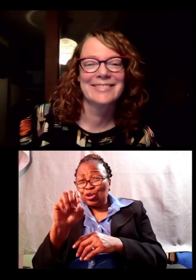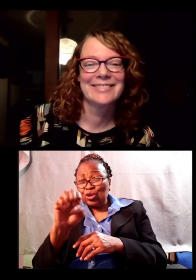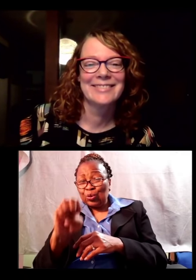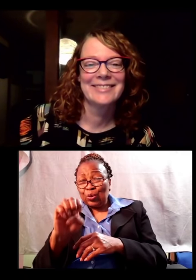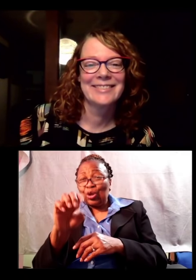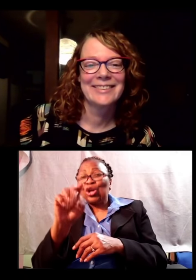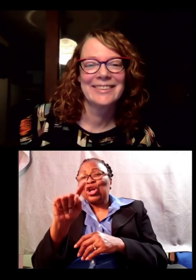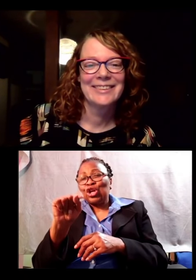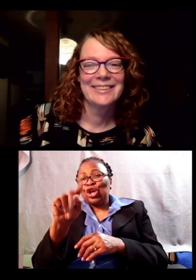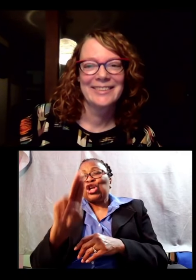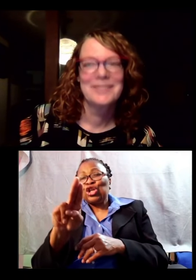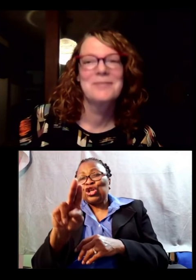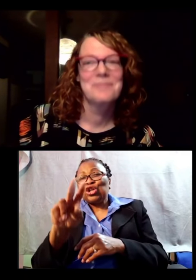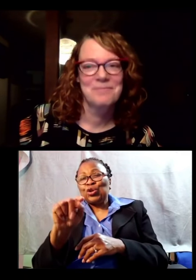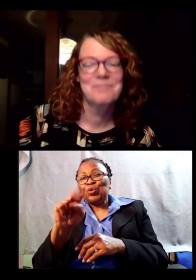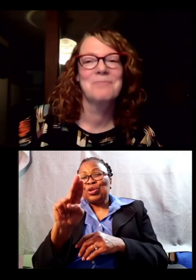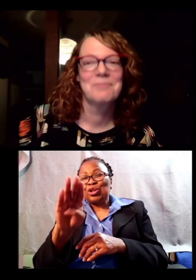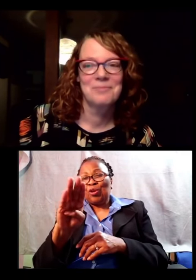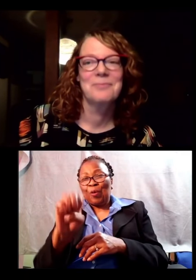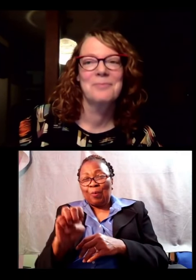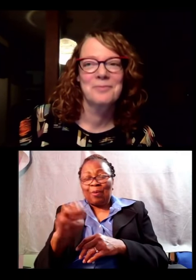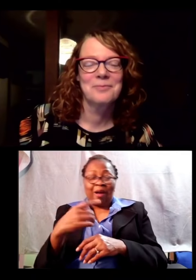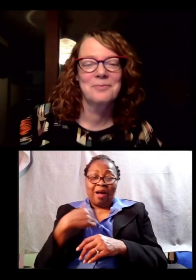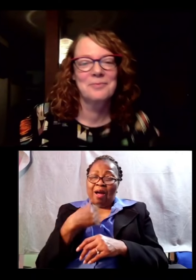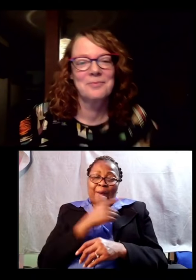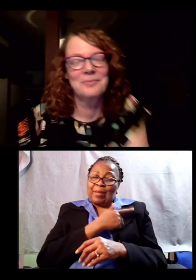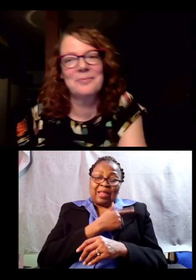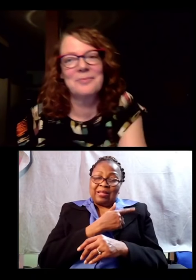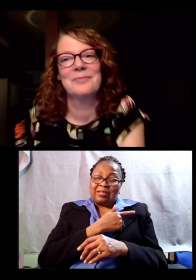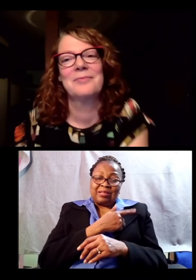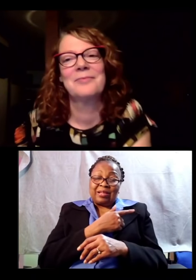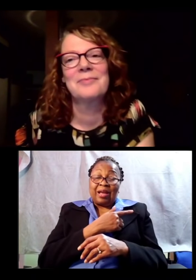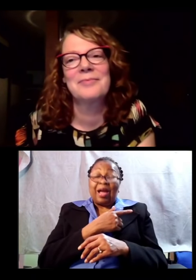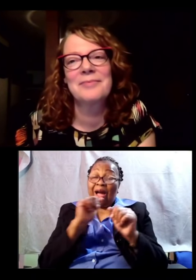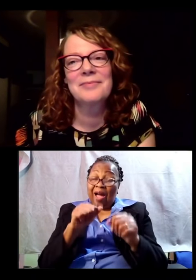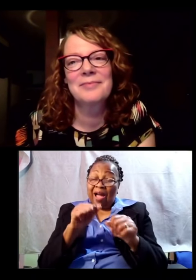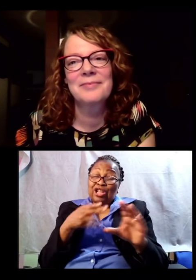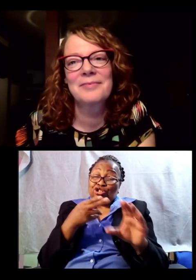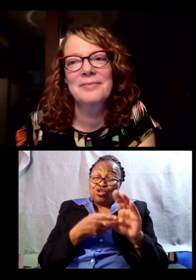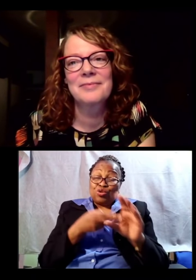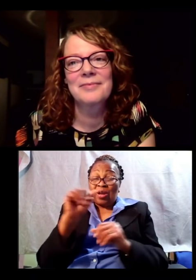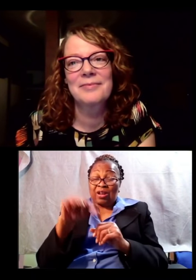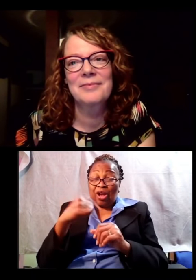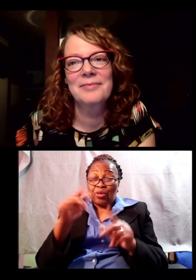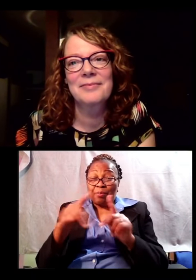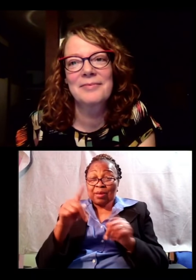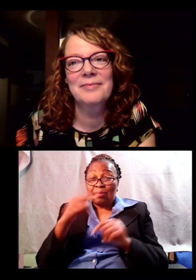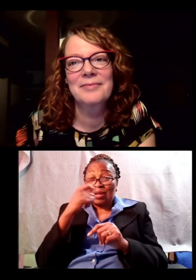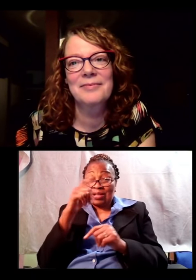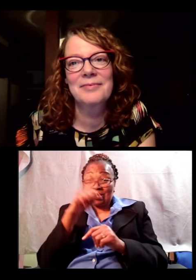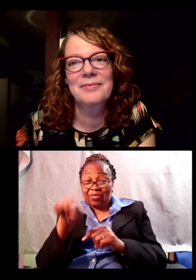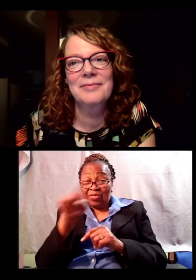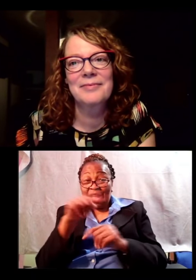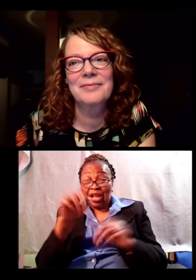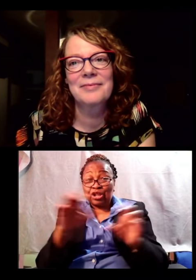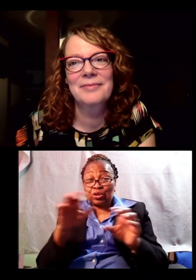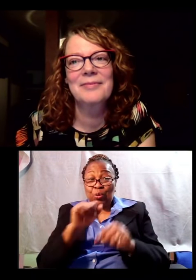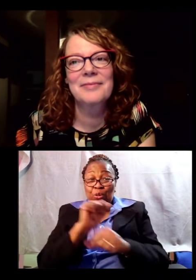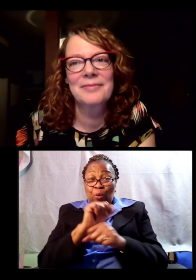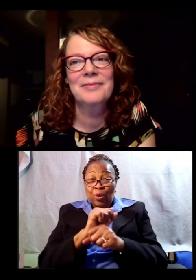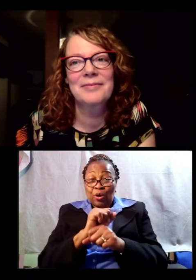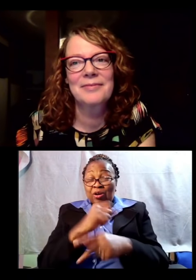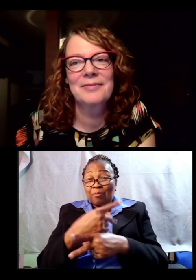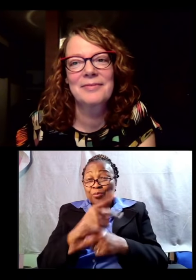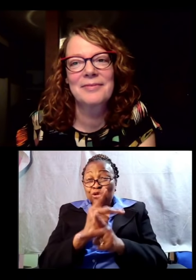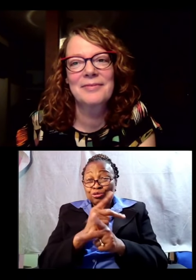I can be on other people's podcasts and YouTubes because they do the work of producing it.